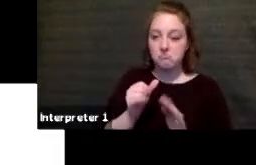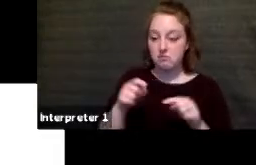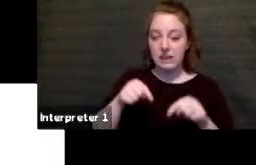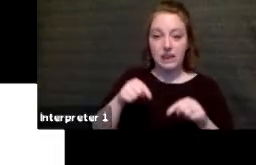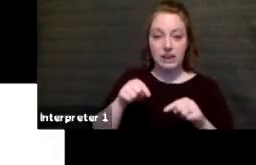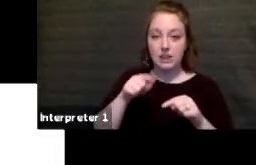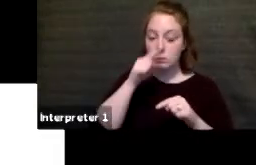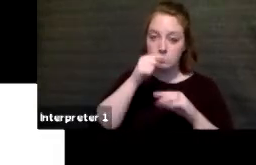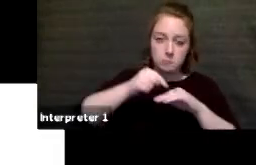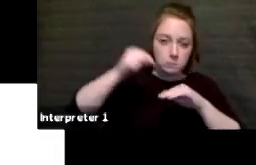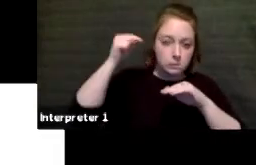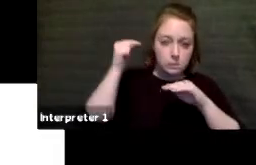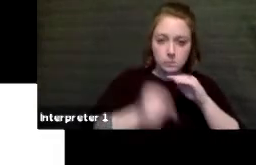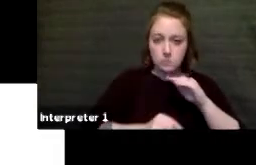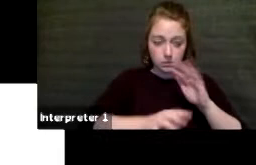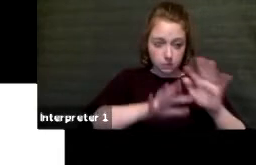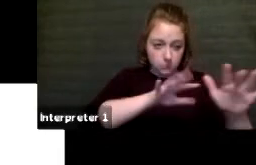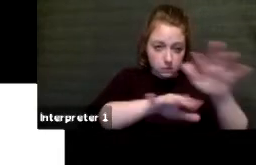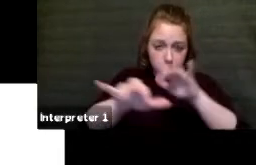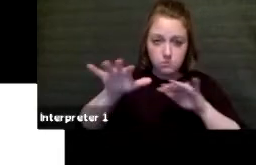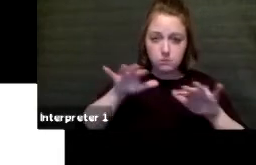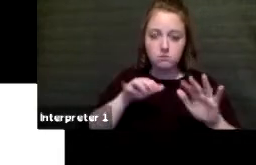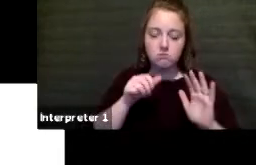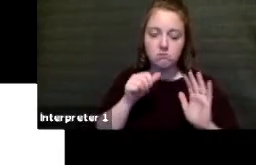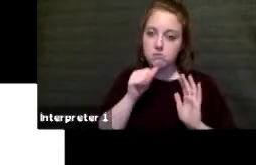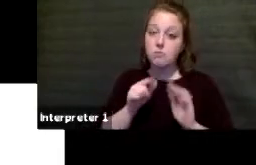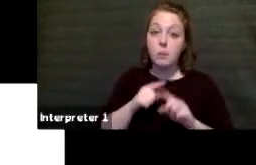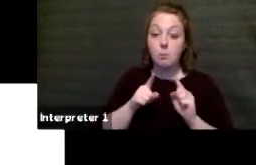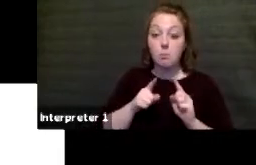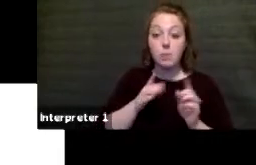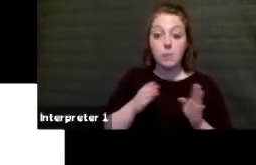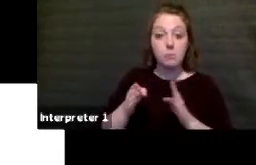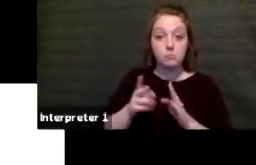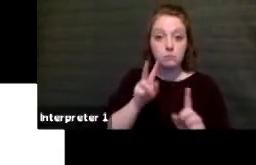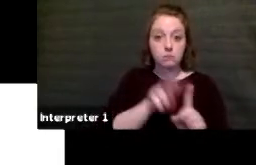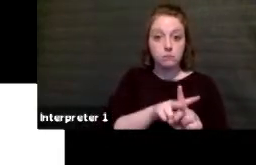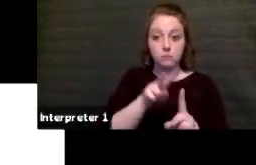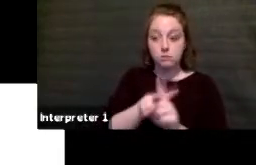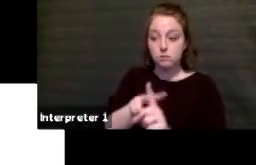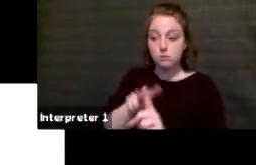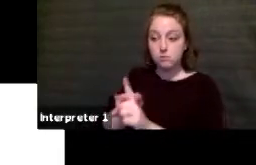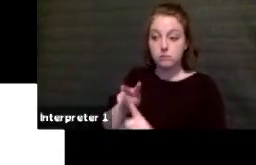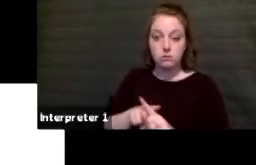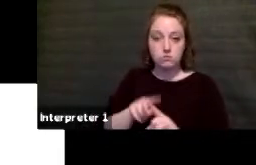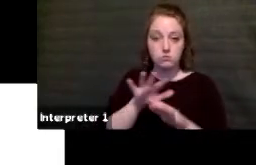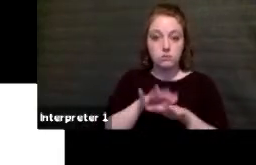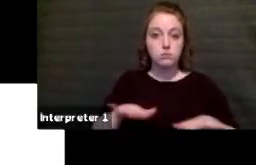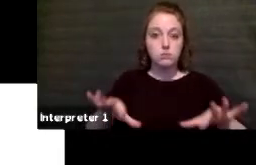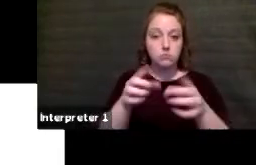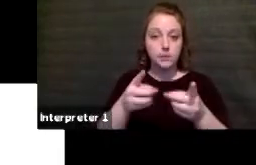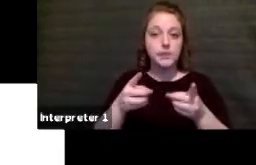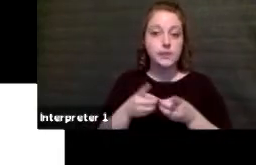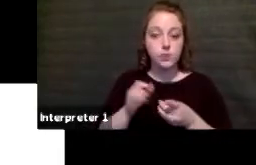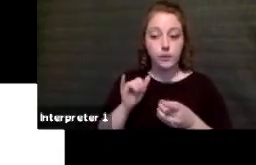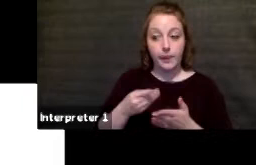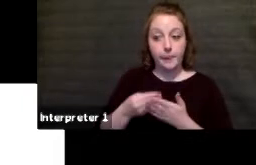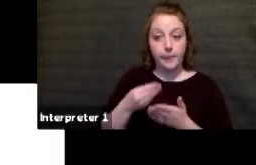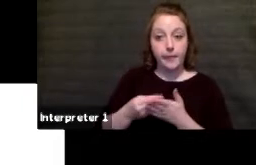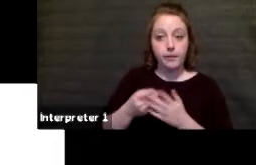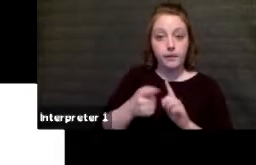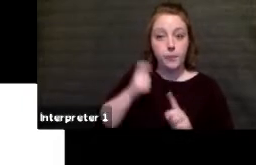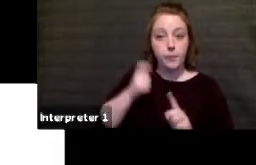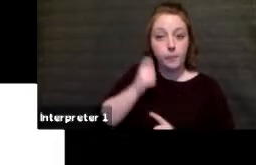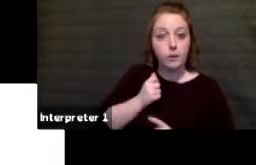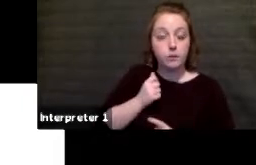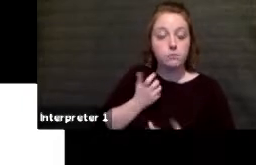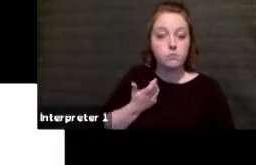here, but at that time the plan was implemented throughout the district of using the funds that were identified through the bond